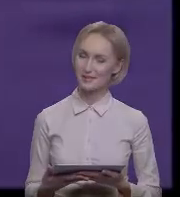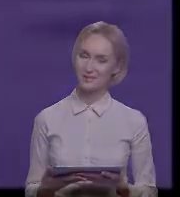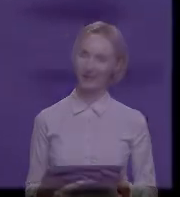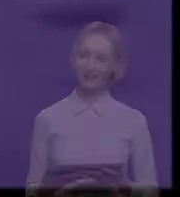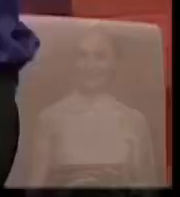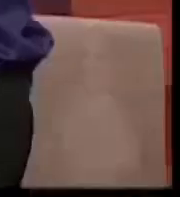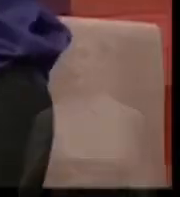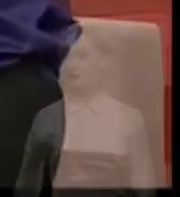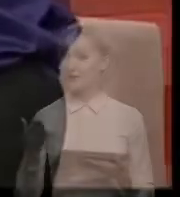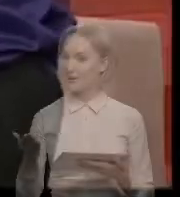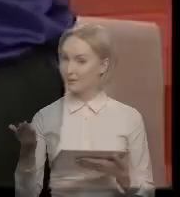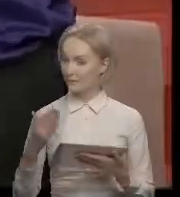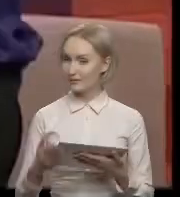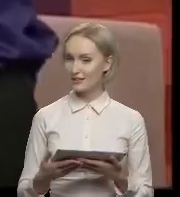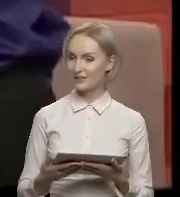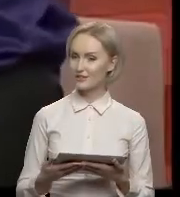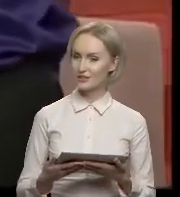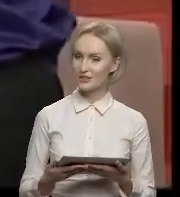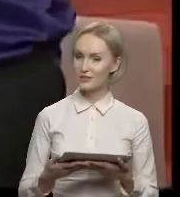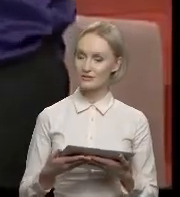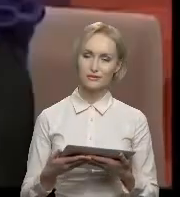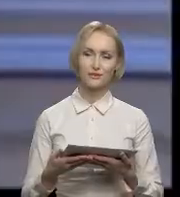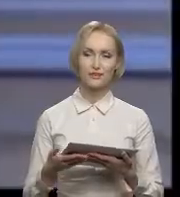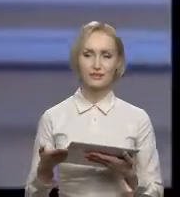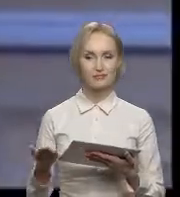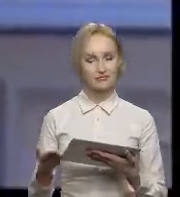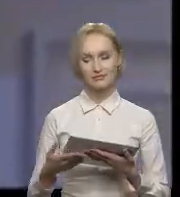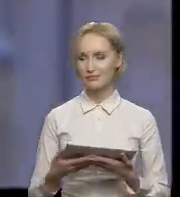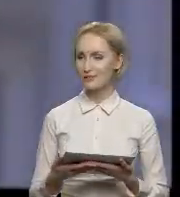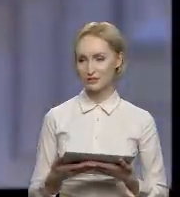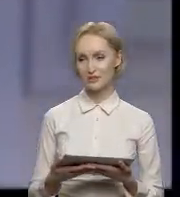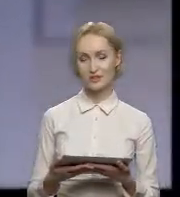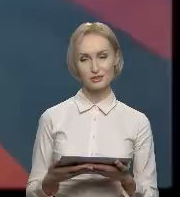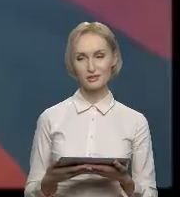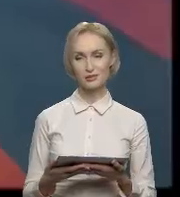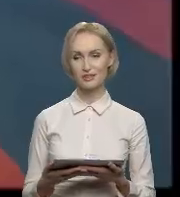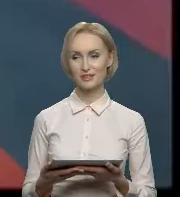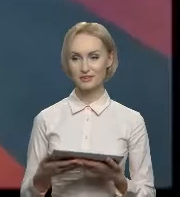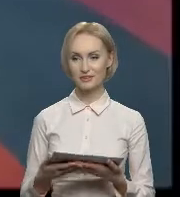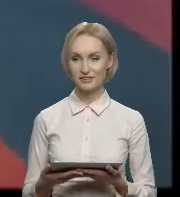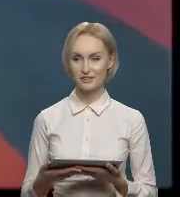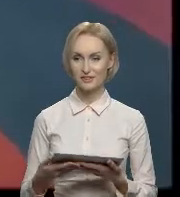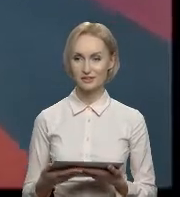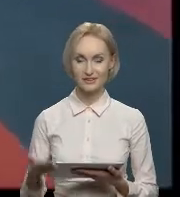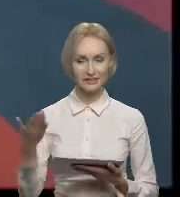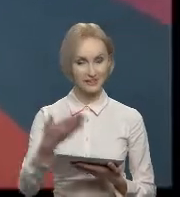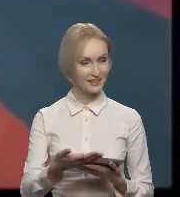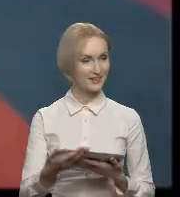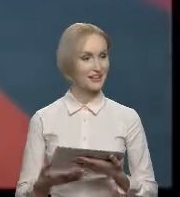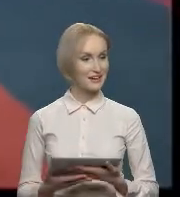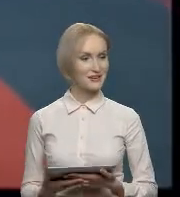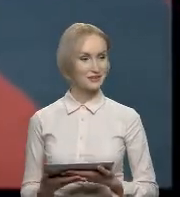Holiday Inn Express? What's wrong with that? What's wrong with that? Have a seat. Wait a minute.